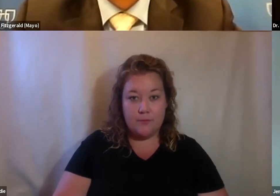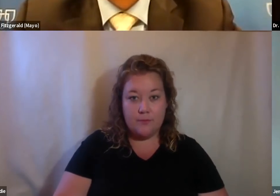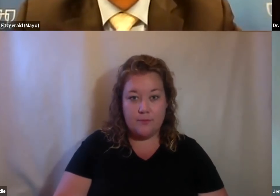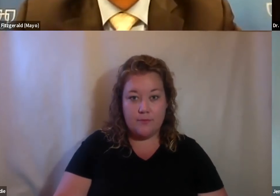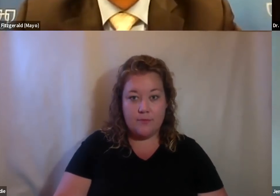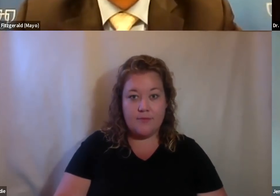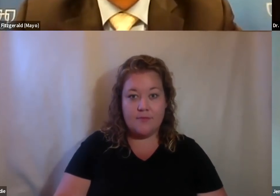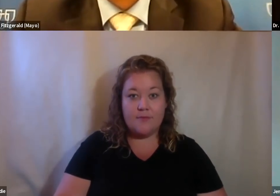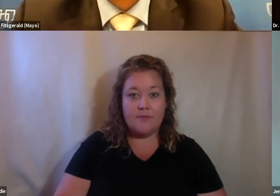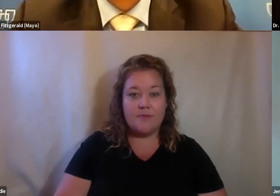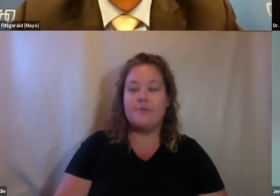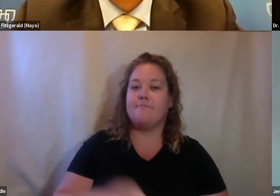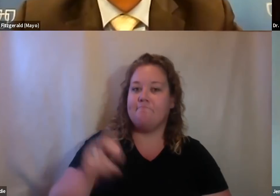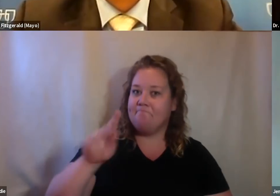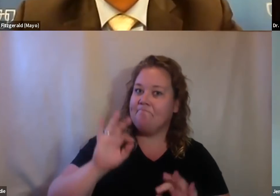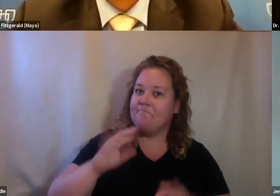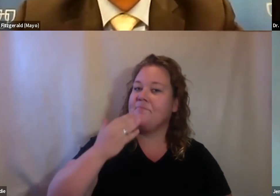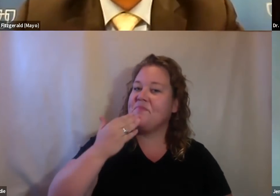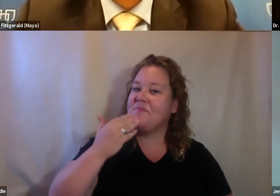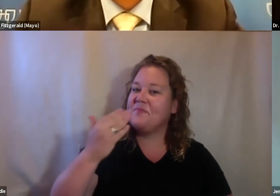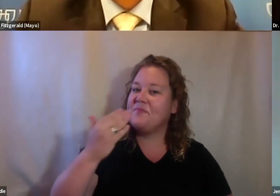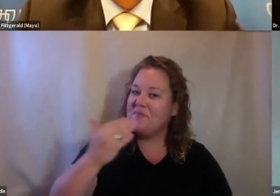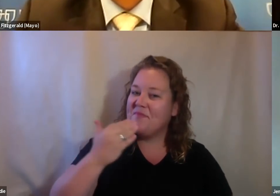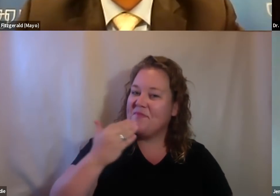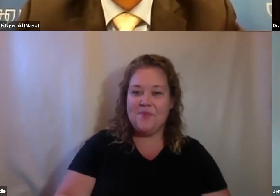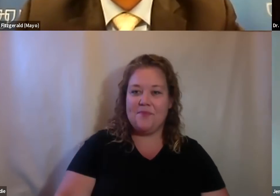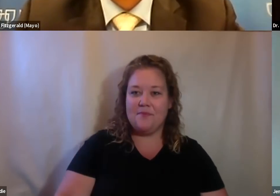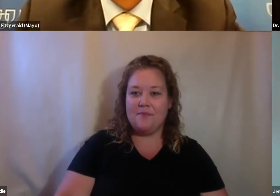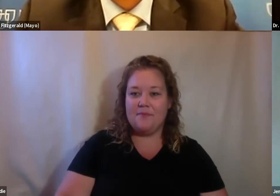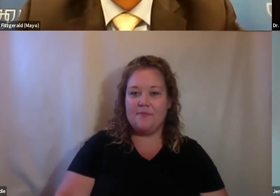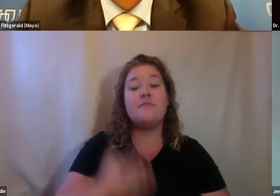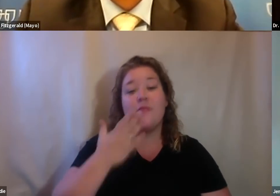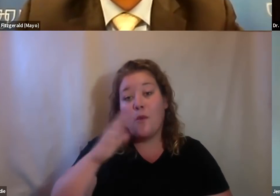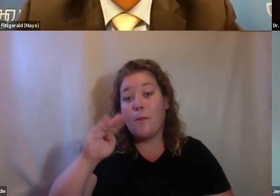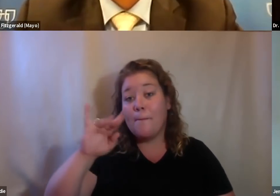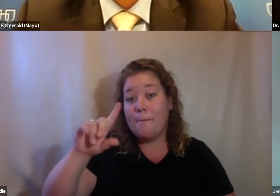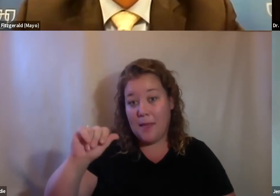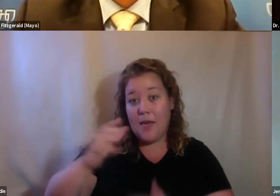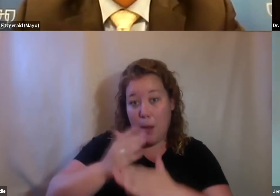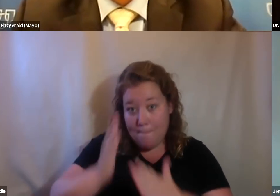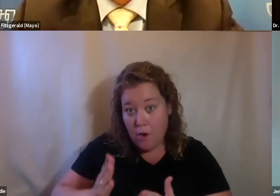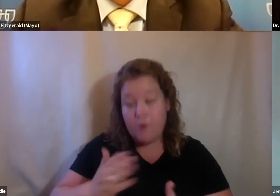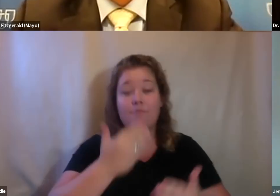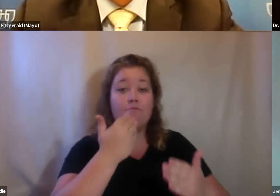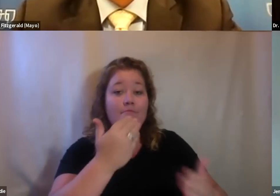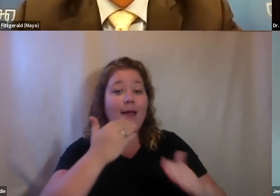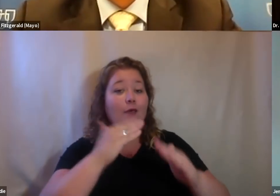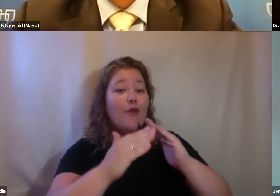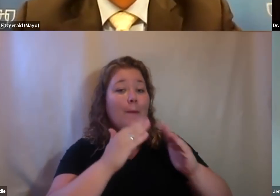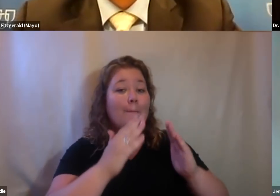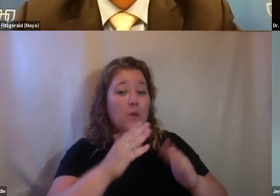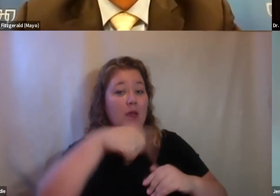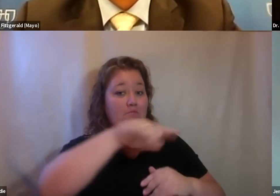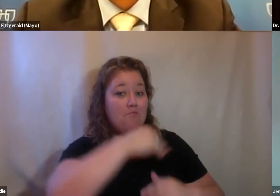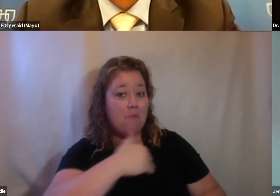Okay. Well, thank you. I just want to appreciate our media partners and our community for listening and hanging in